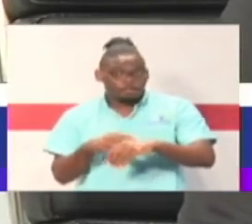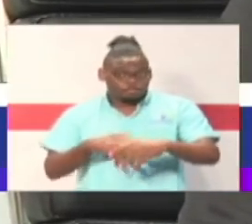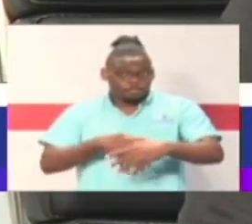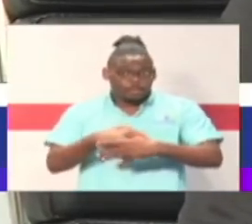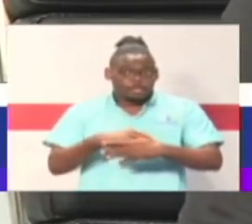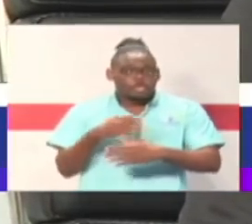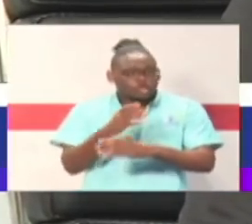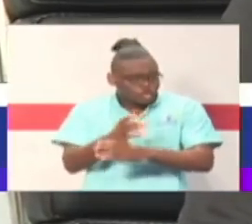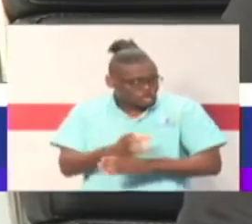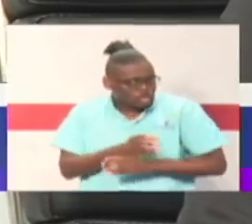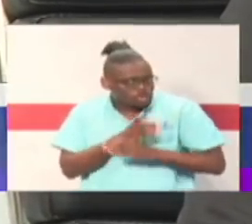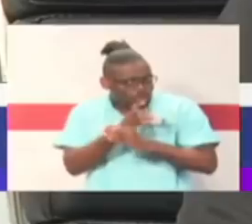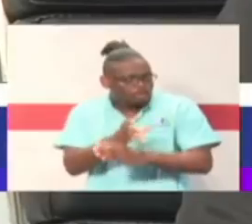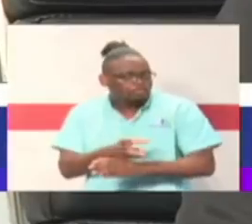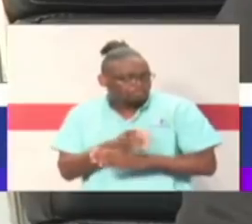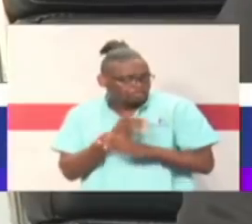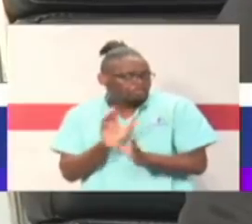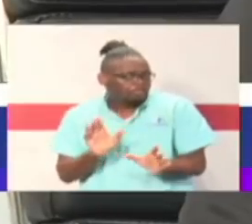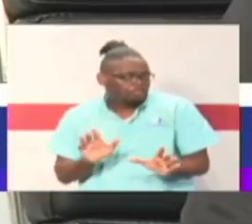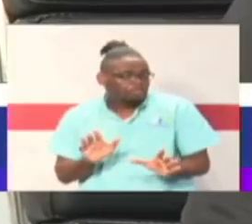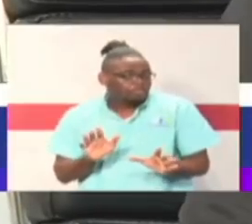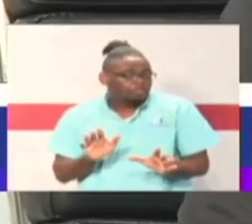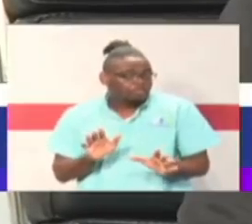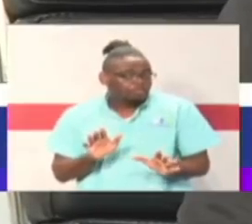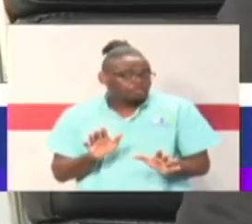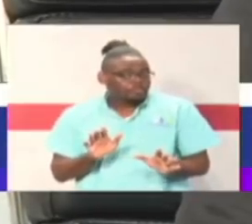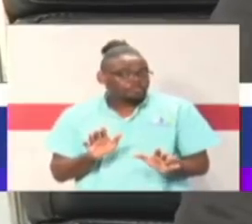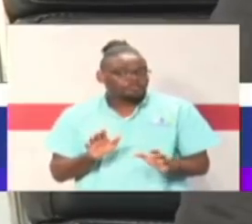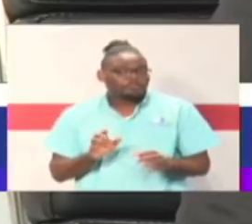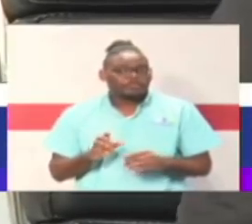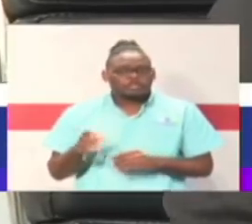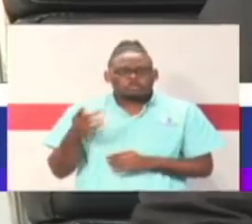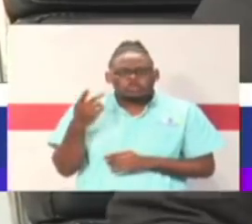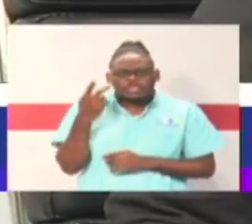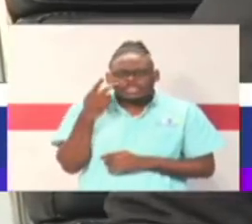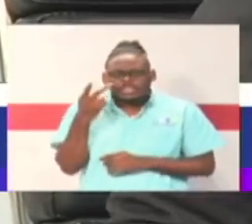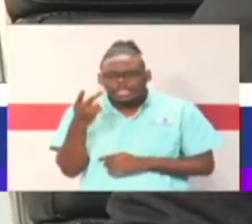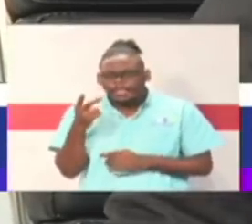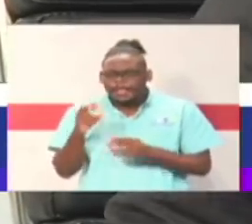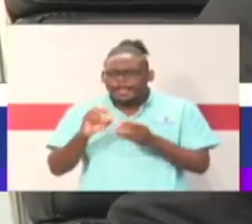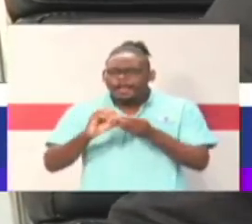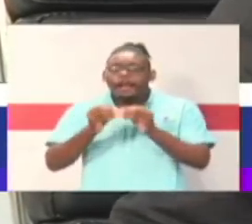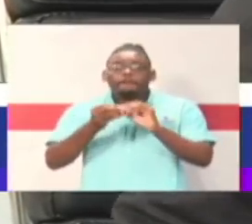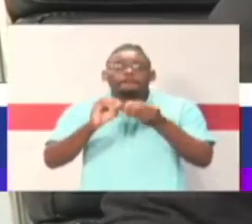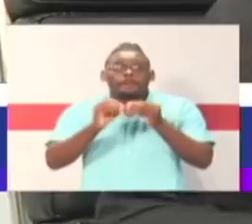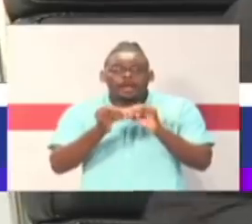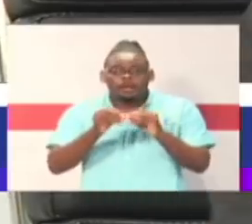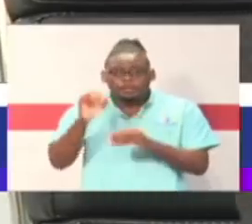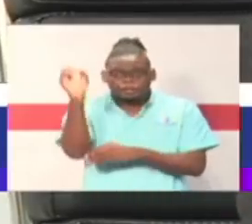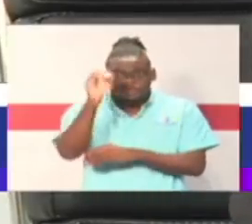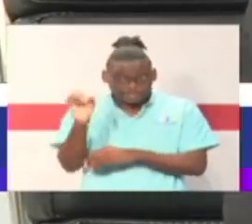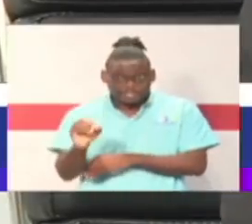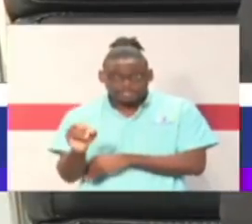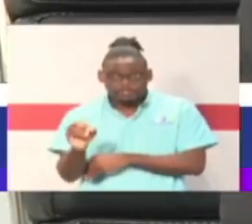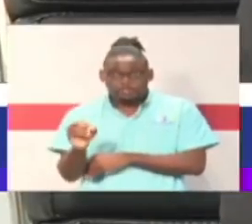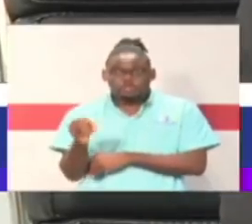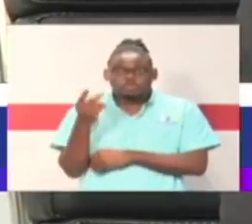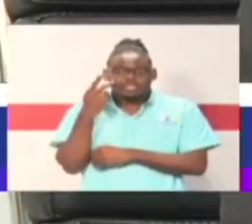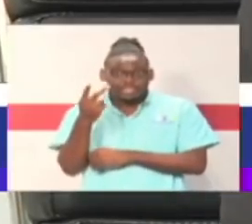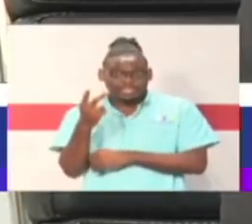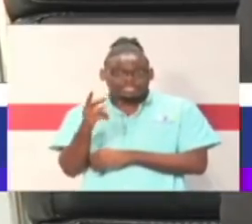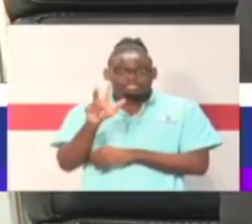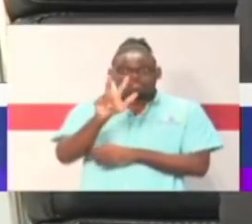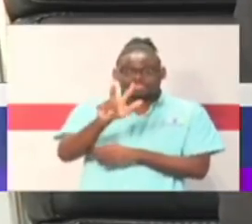issues related to some of the statistics. As I said before, we have 383 3 pregnant